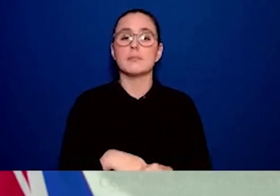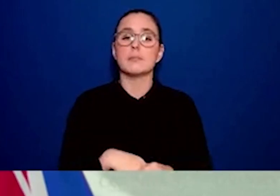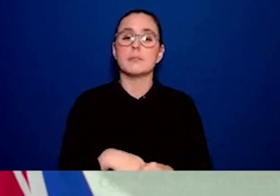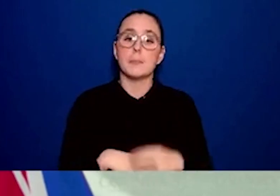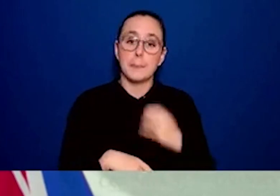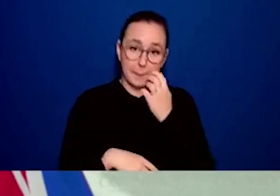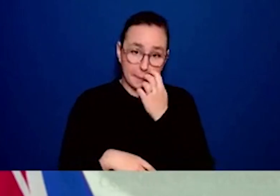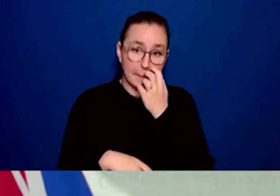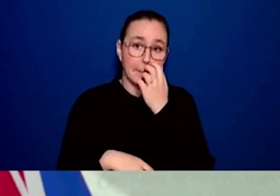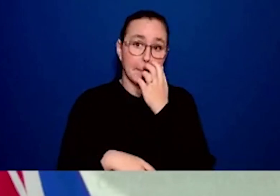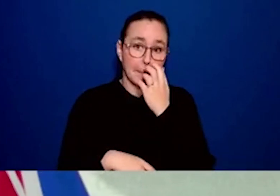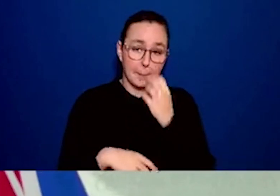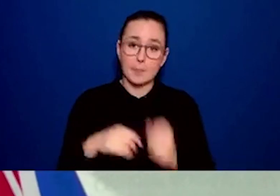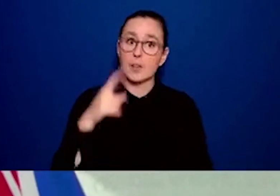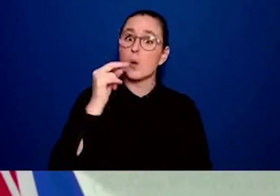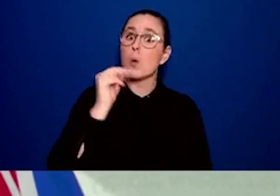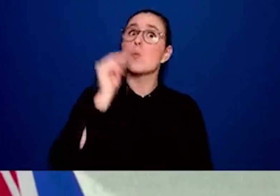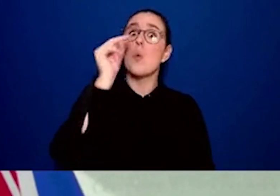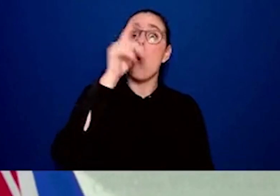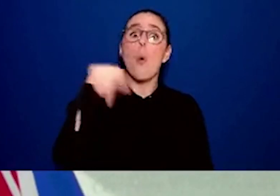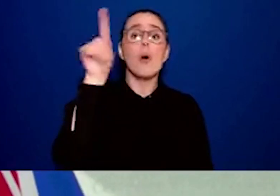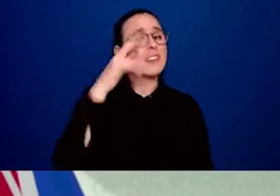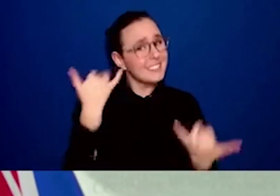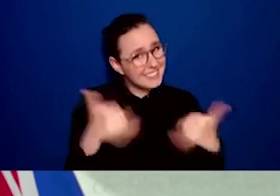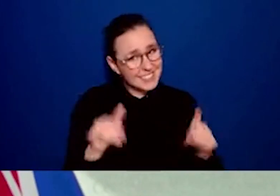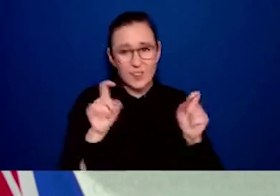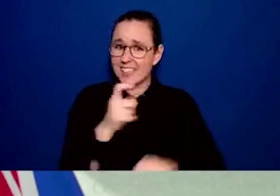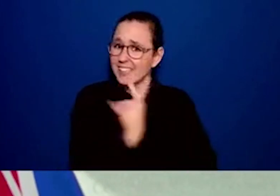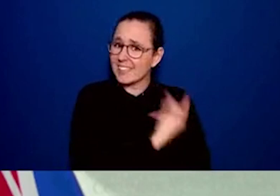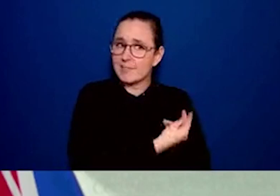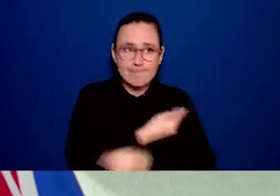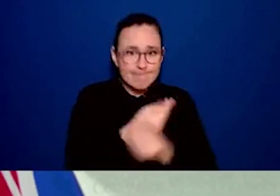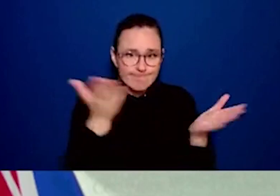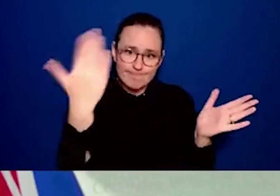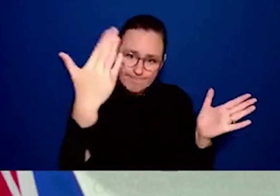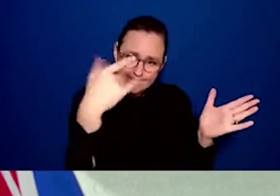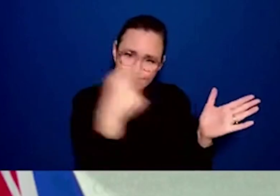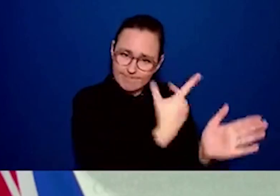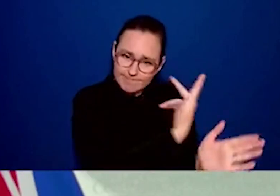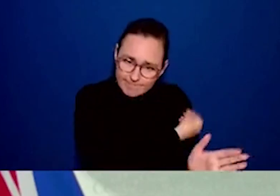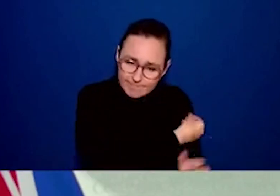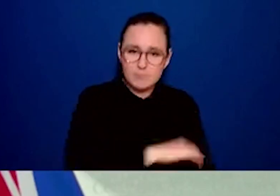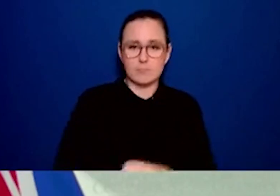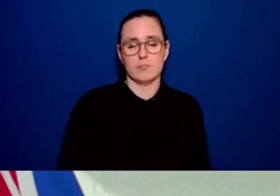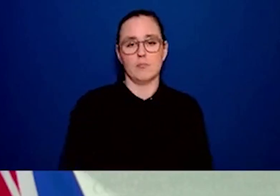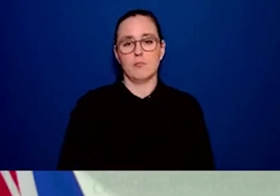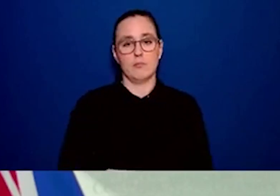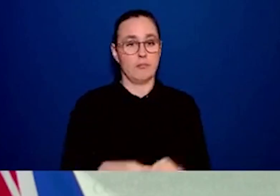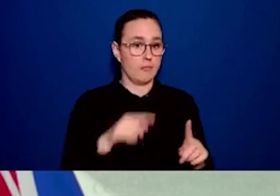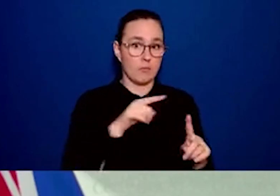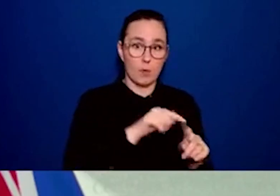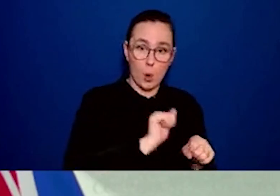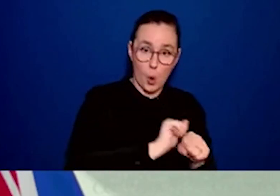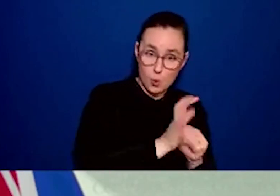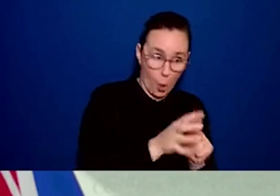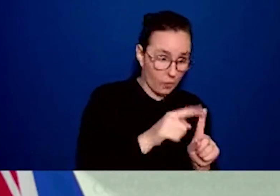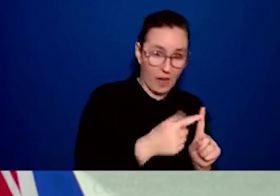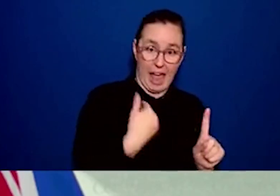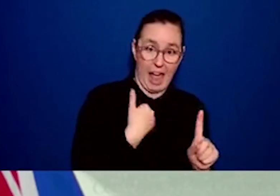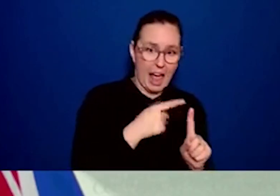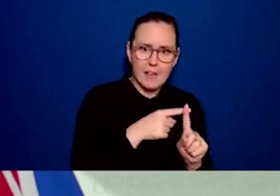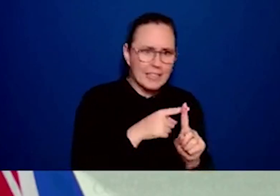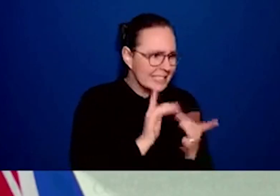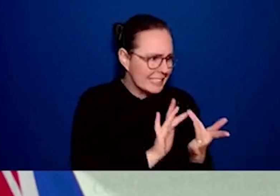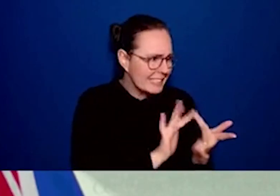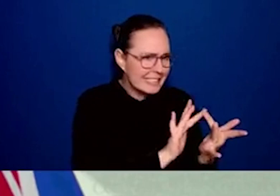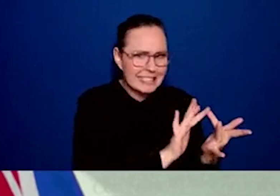the north than anywhere else, and significant work with respect to contact tracing and supporting people who do